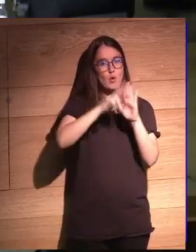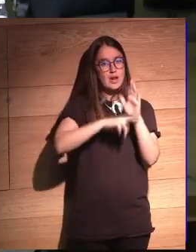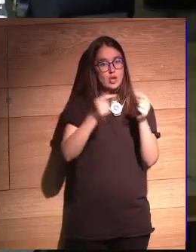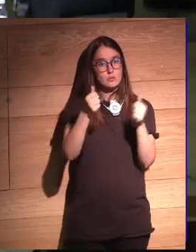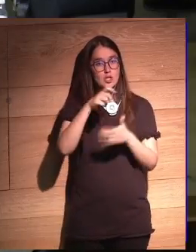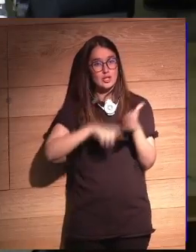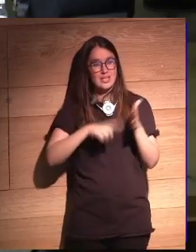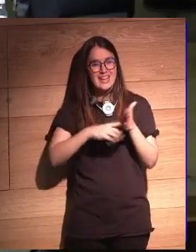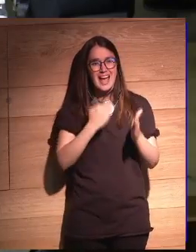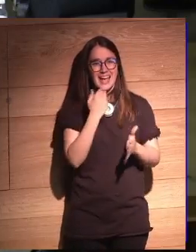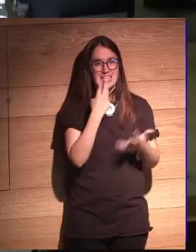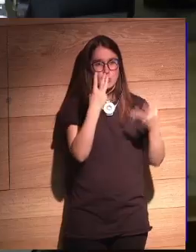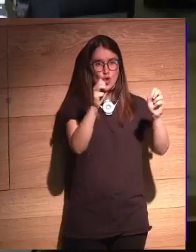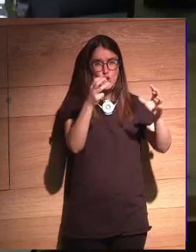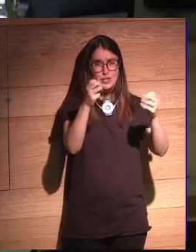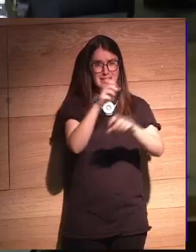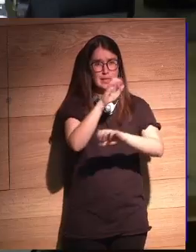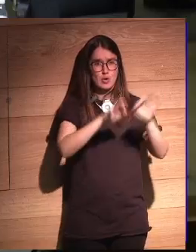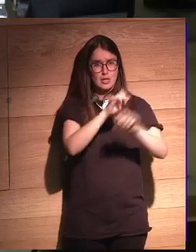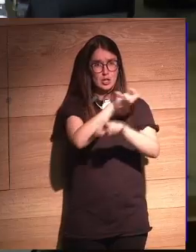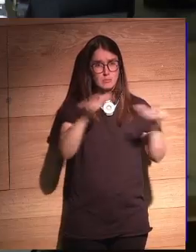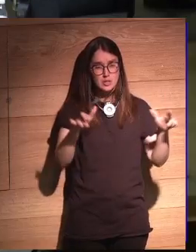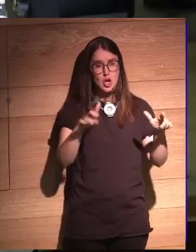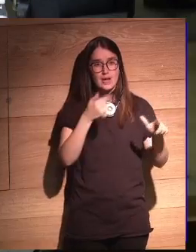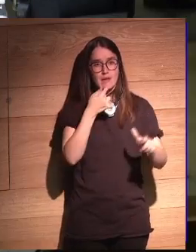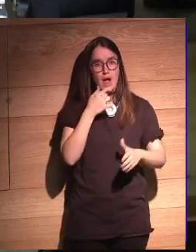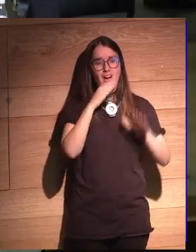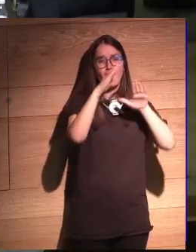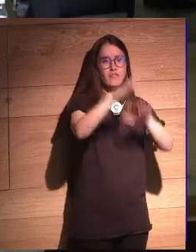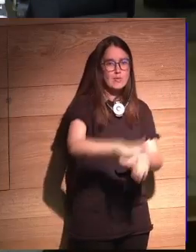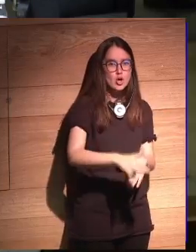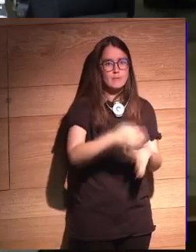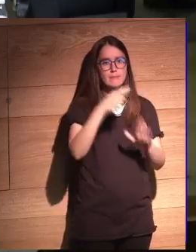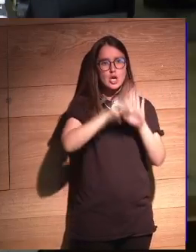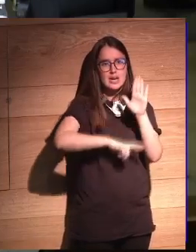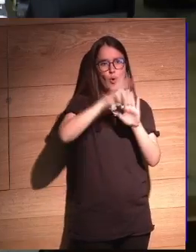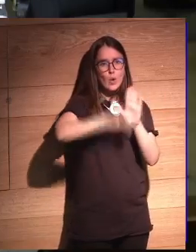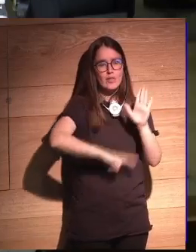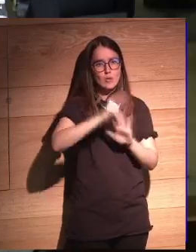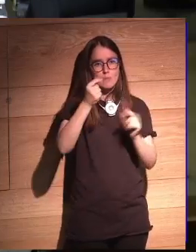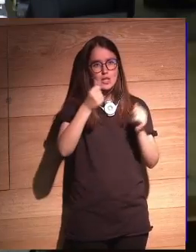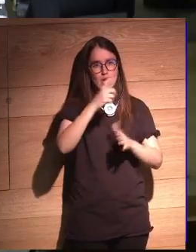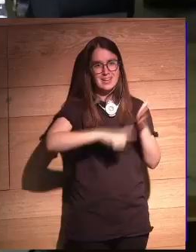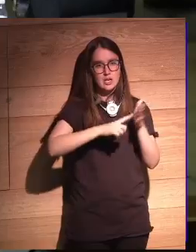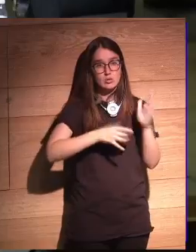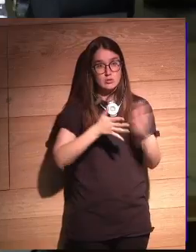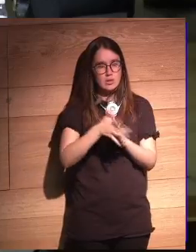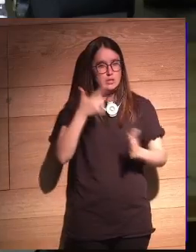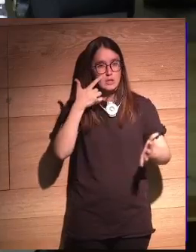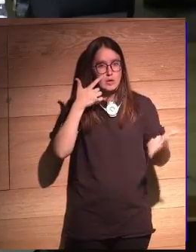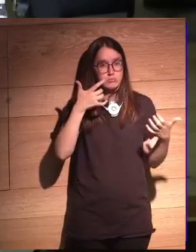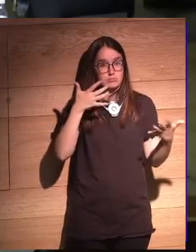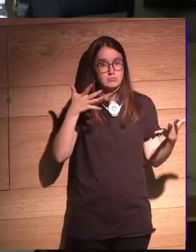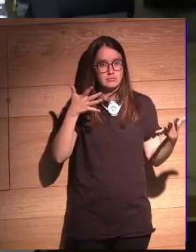were in favor or against regulating rent, and nearly 80% said that they